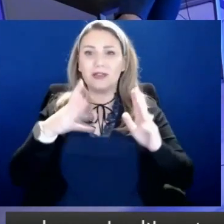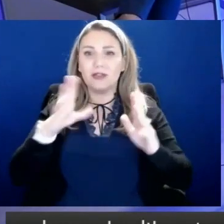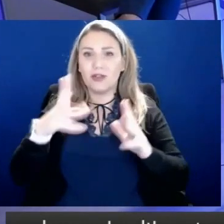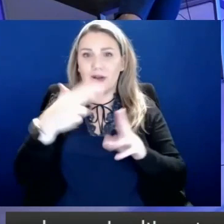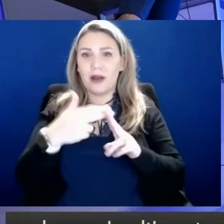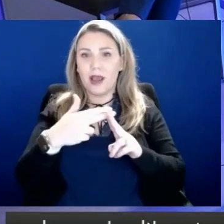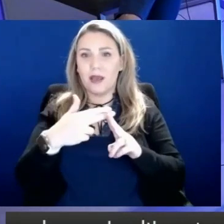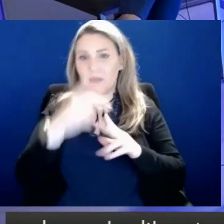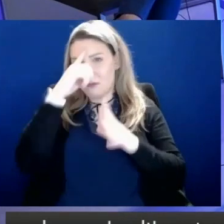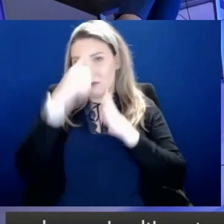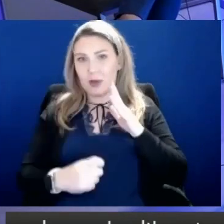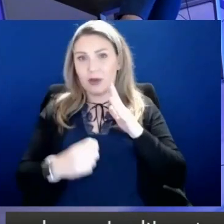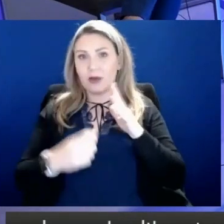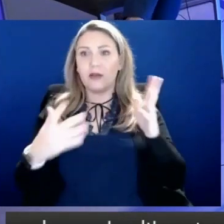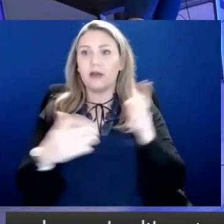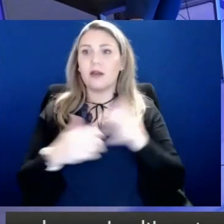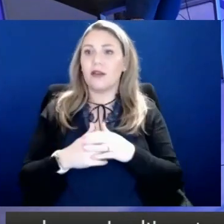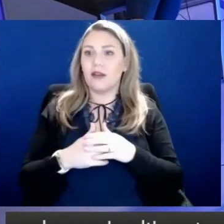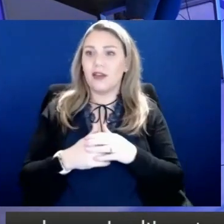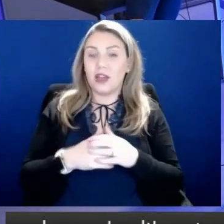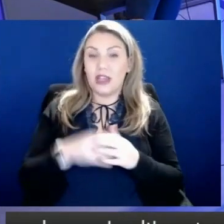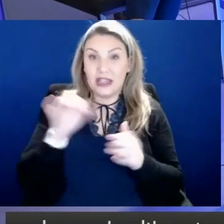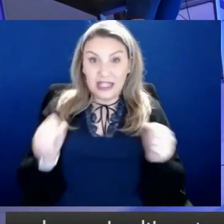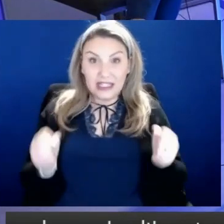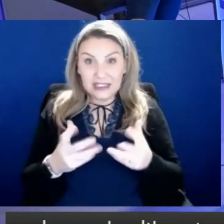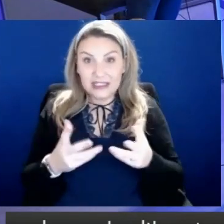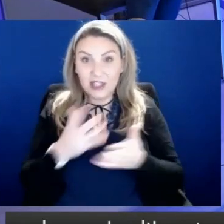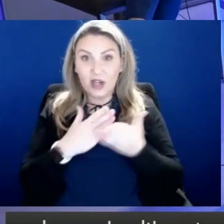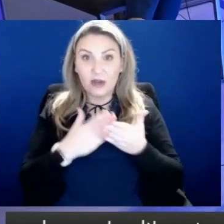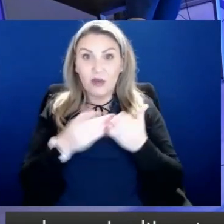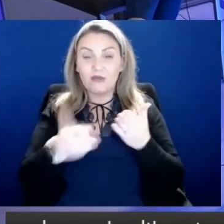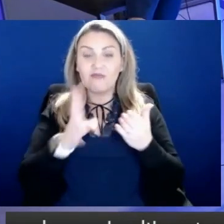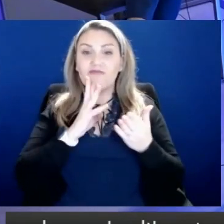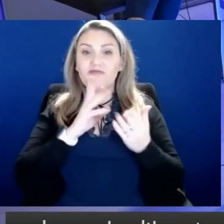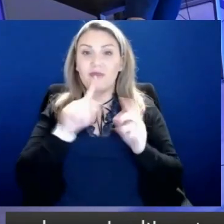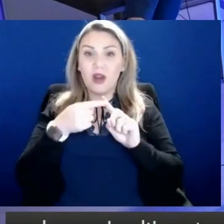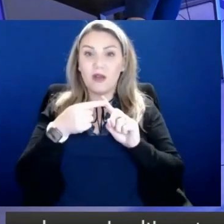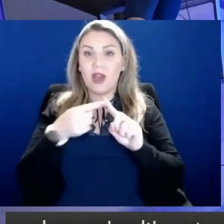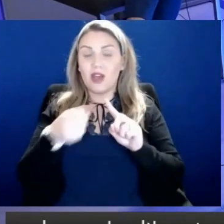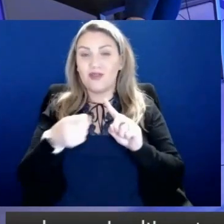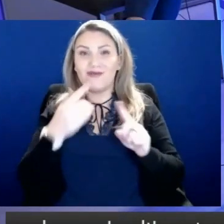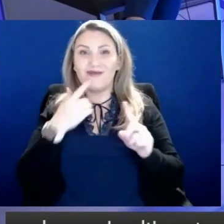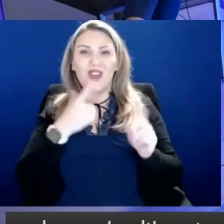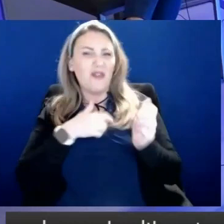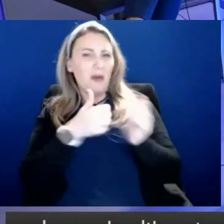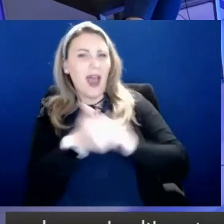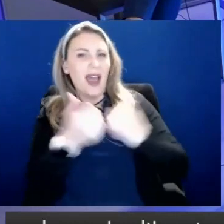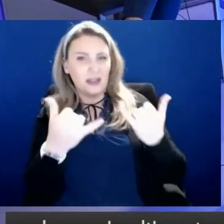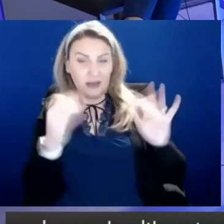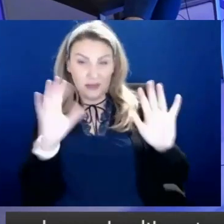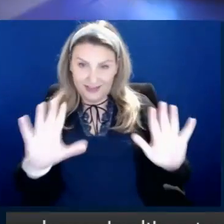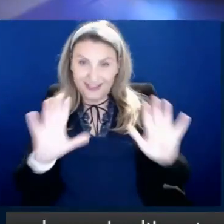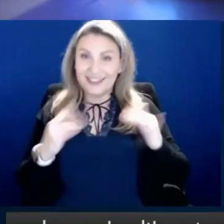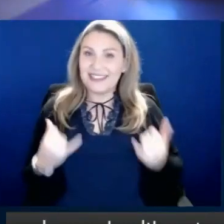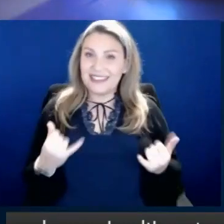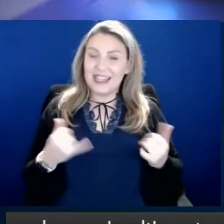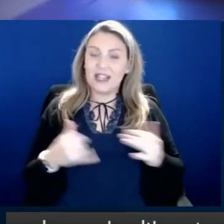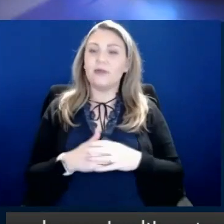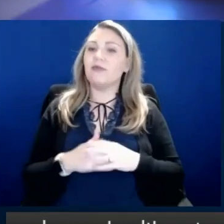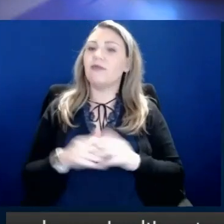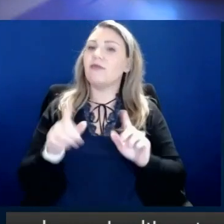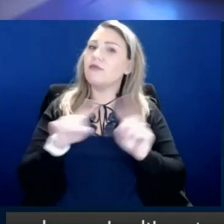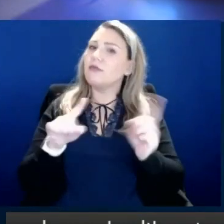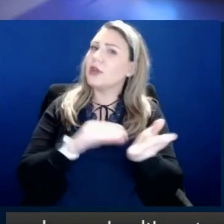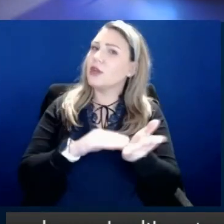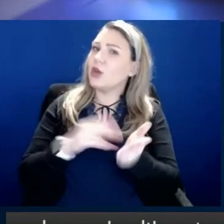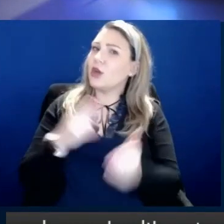out. Well, I know, and that's kind of the scary part that you talked about. But you get a pass. Weird. Guess what? You get a pass today. Today, right? Today. But Dr. Hawkinson, that's something